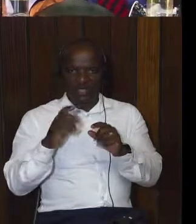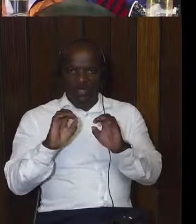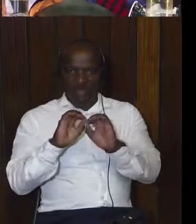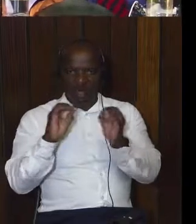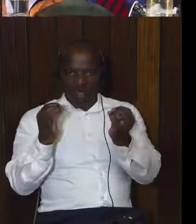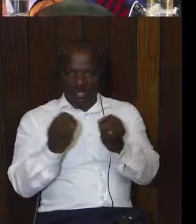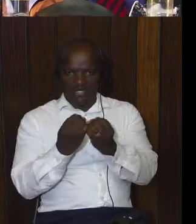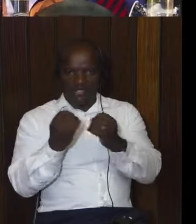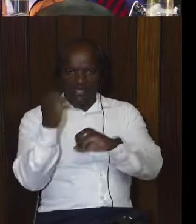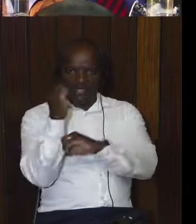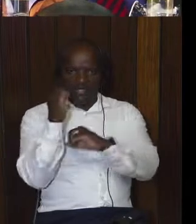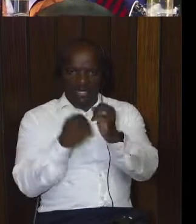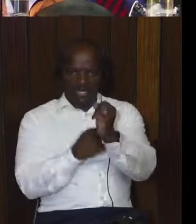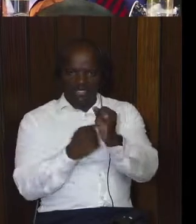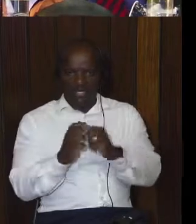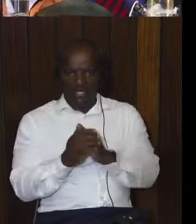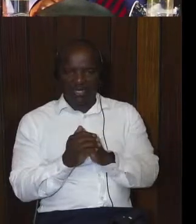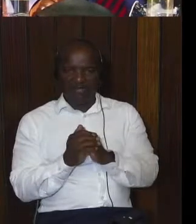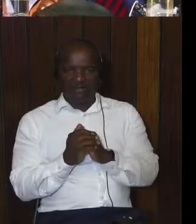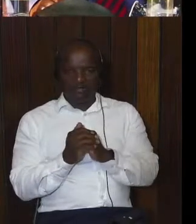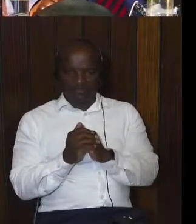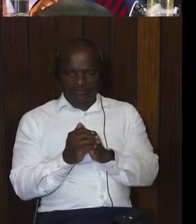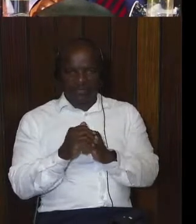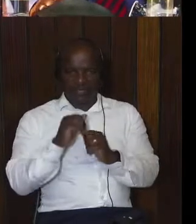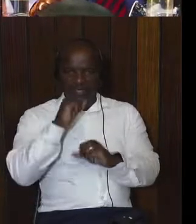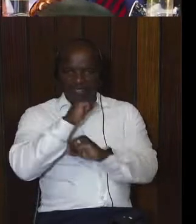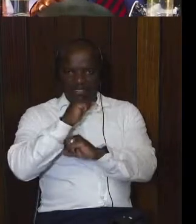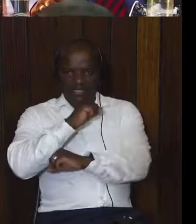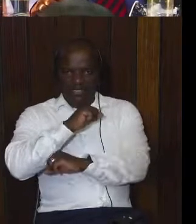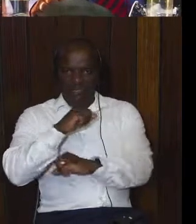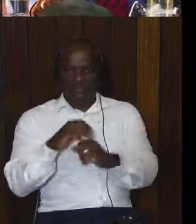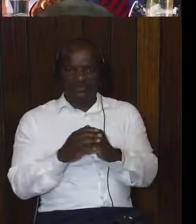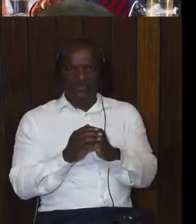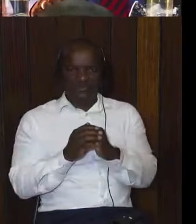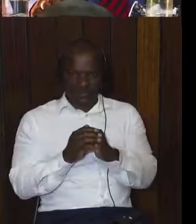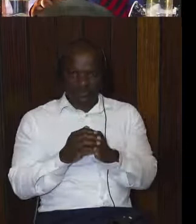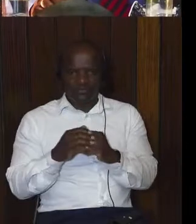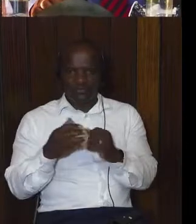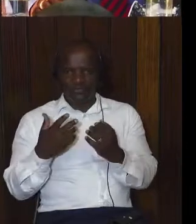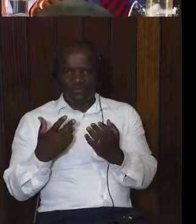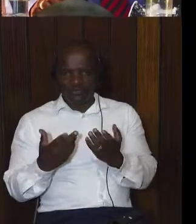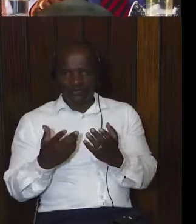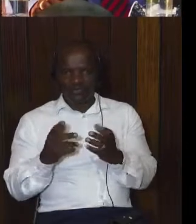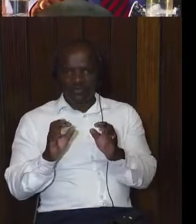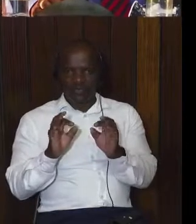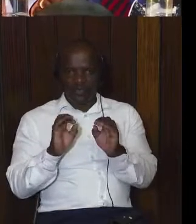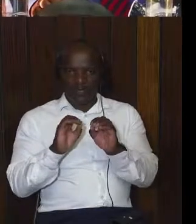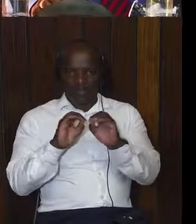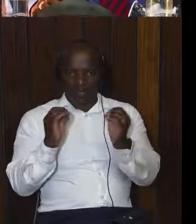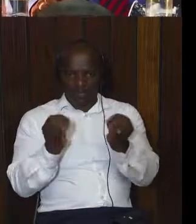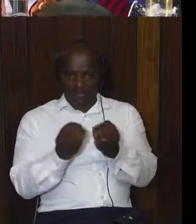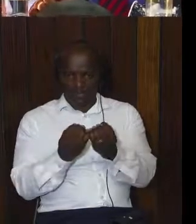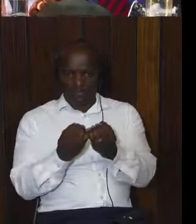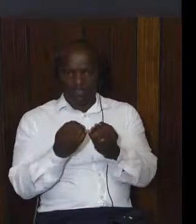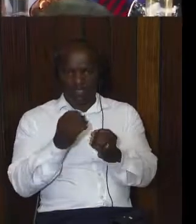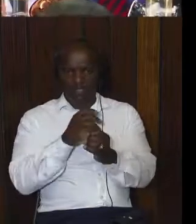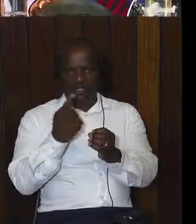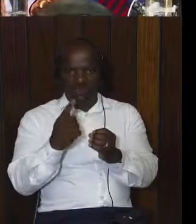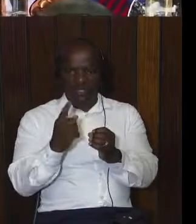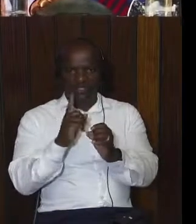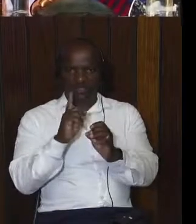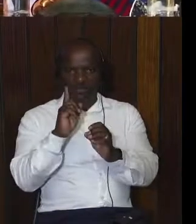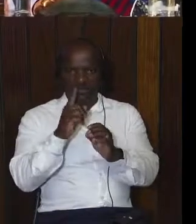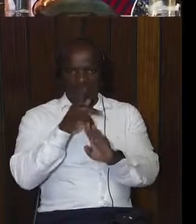we're running both the department's organizational structure and the GFleet organizational structure as one project for submission